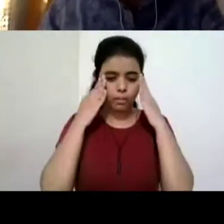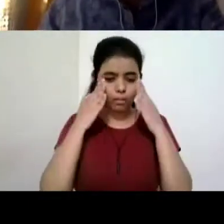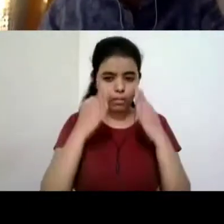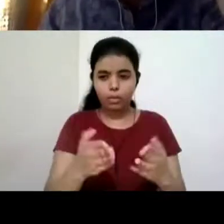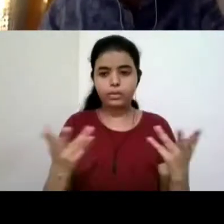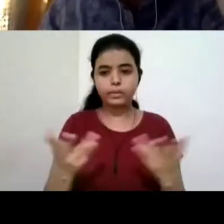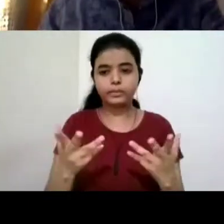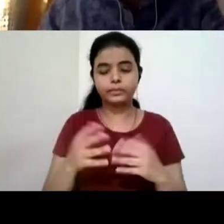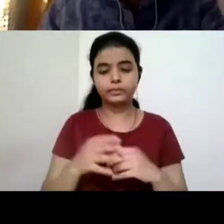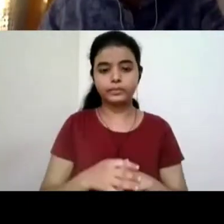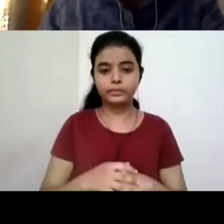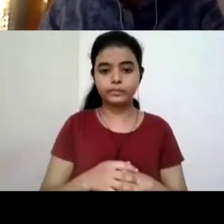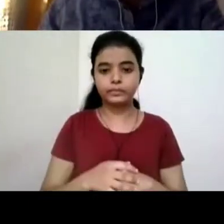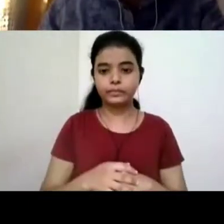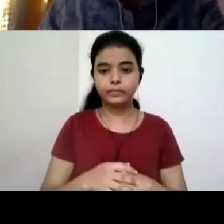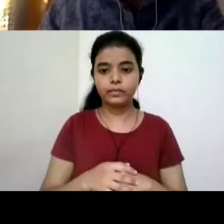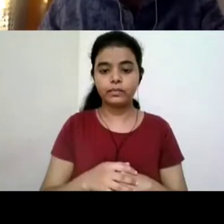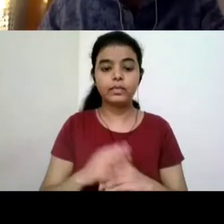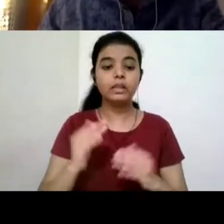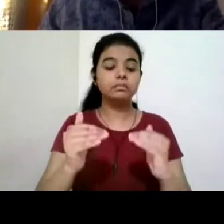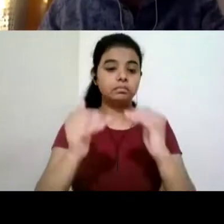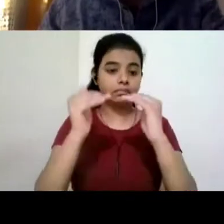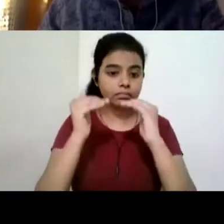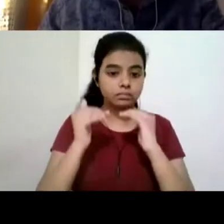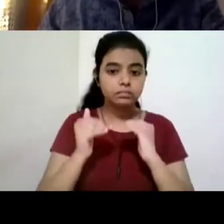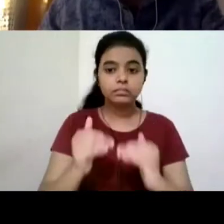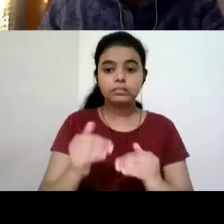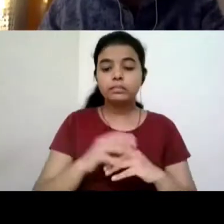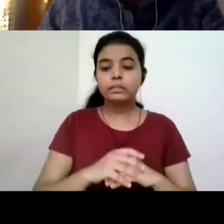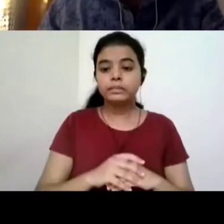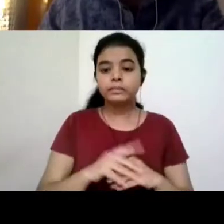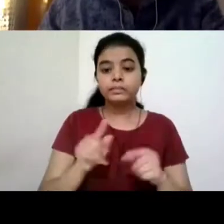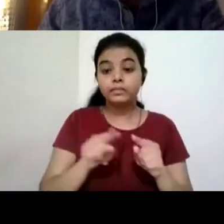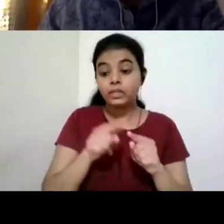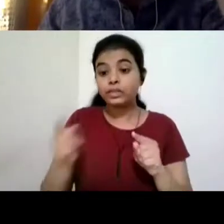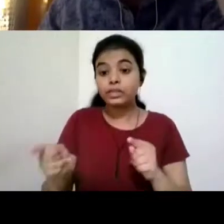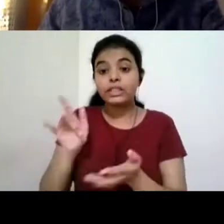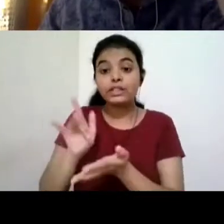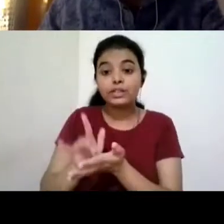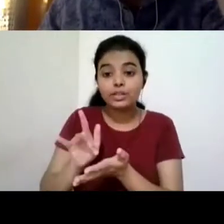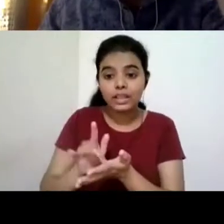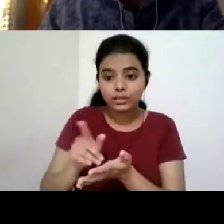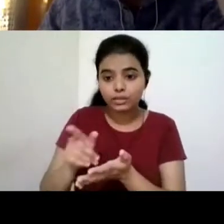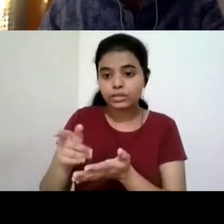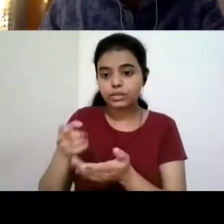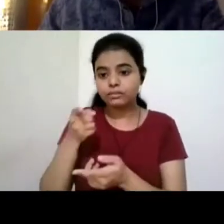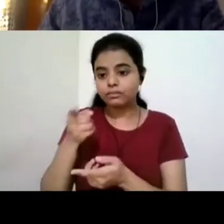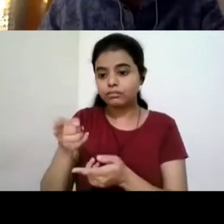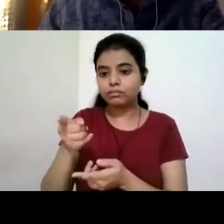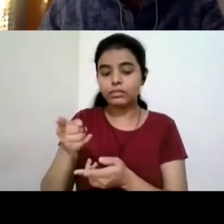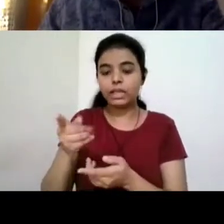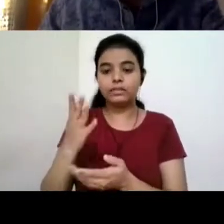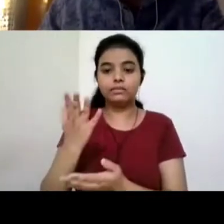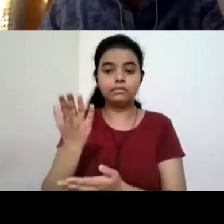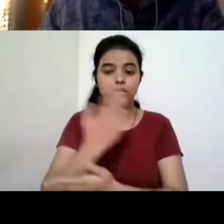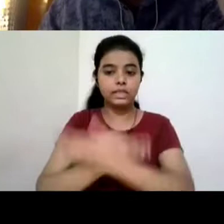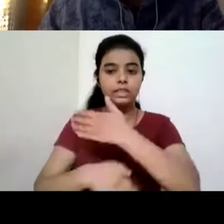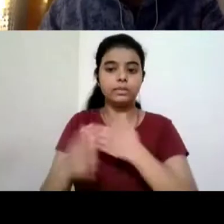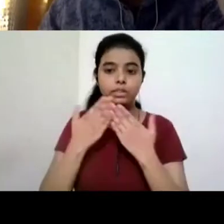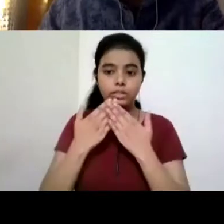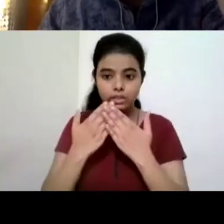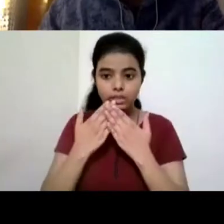there. Then I want to kind of proceed from there to look at the central components of disability studies. I think amongst the things,